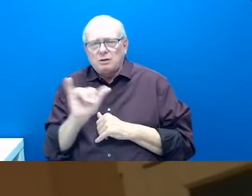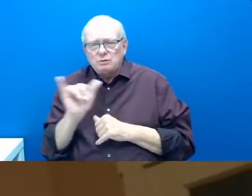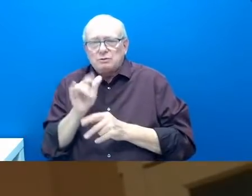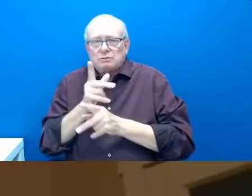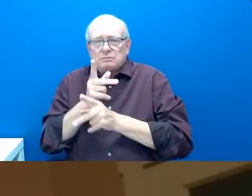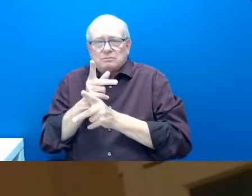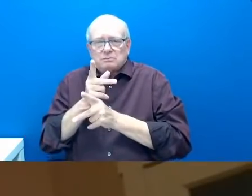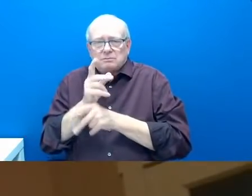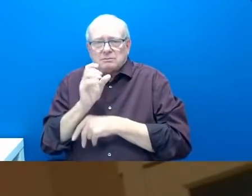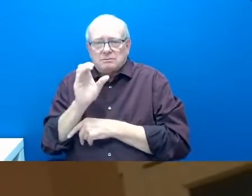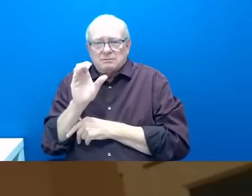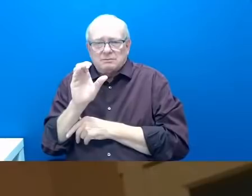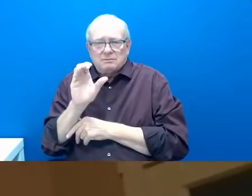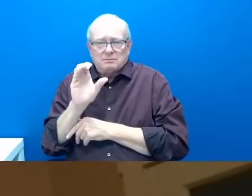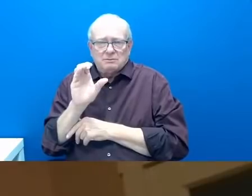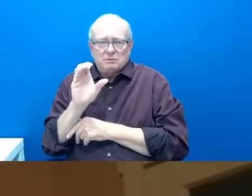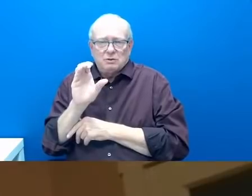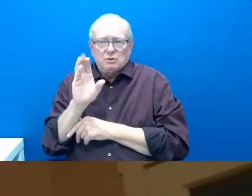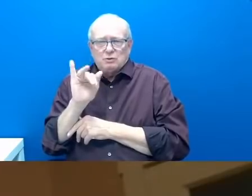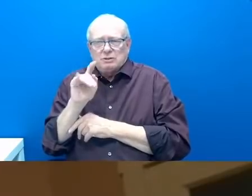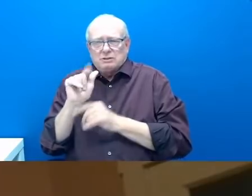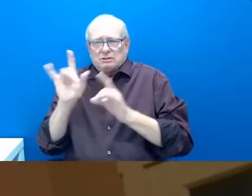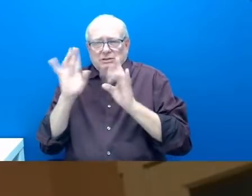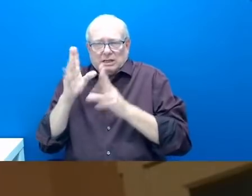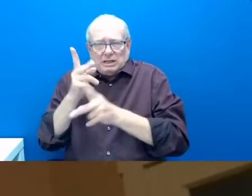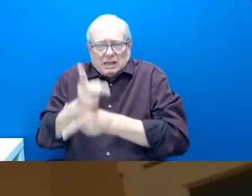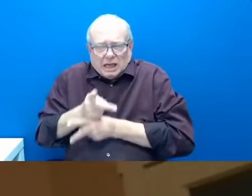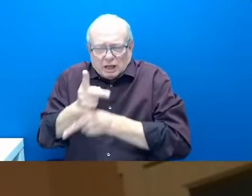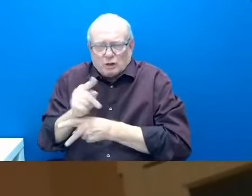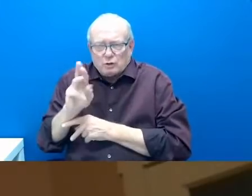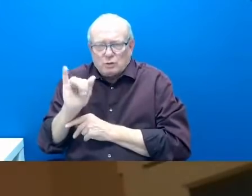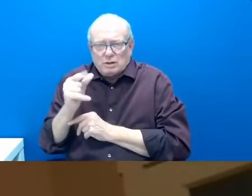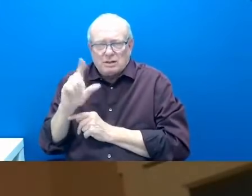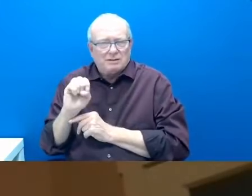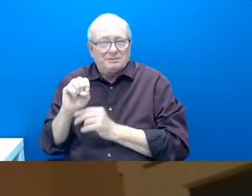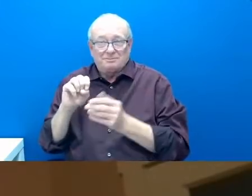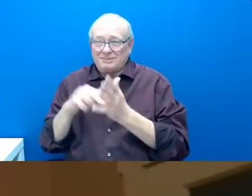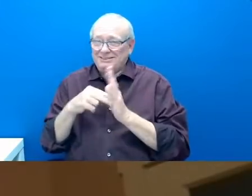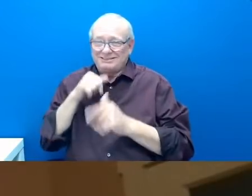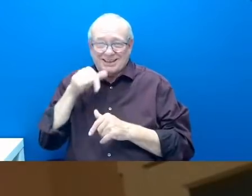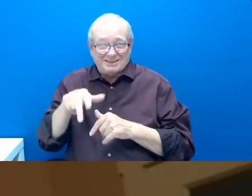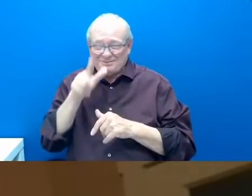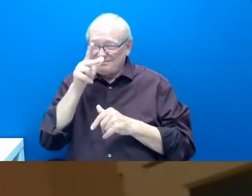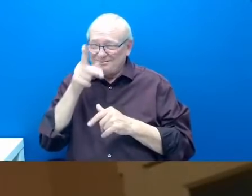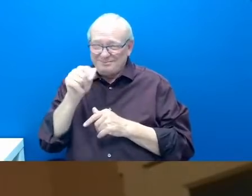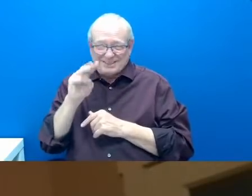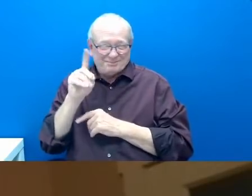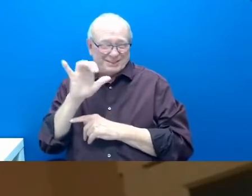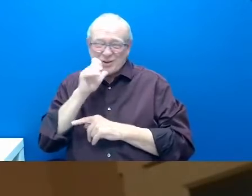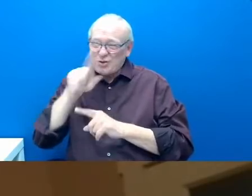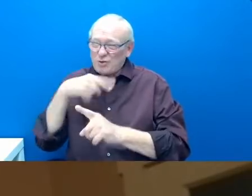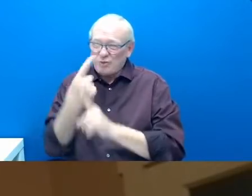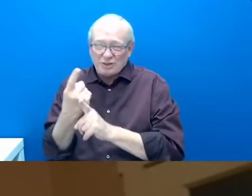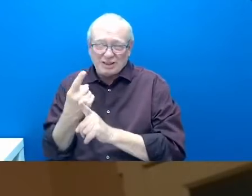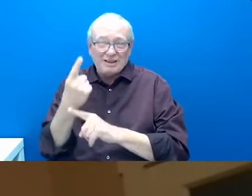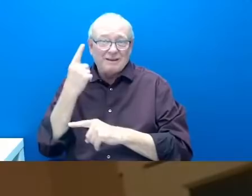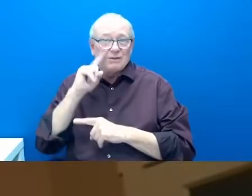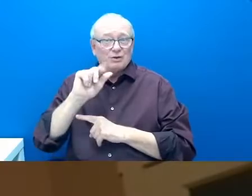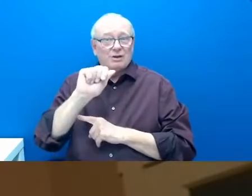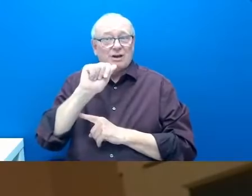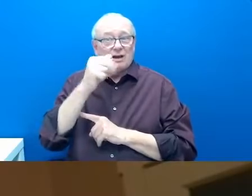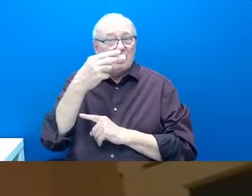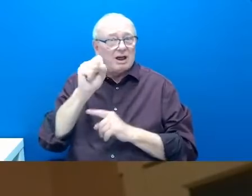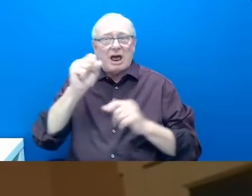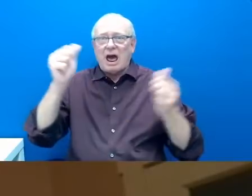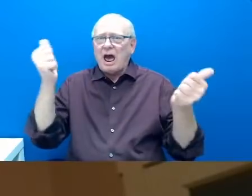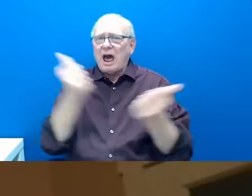care triage protocol was not developed specifically for this pandemic. It is a protocol that's been developed by Alberta Health Services for any